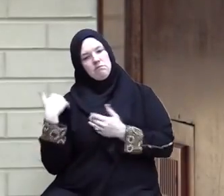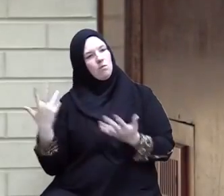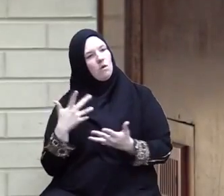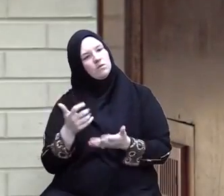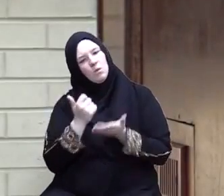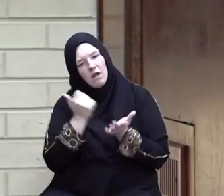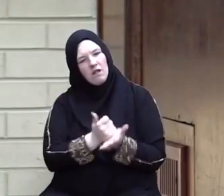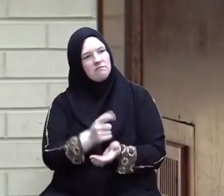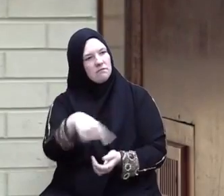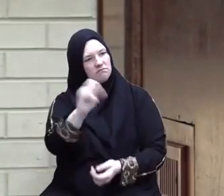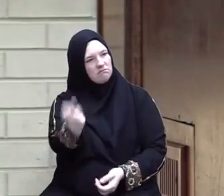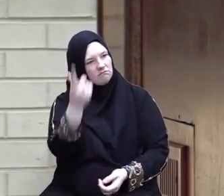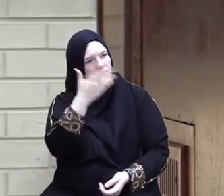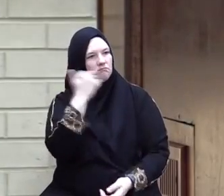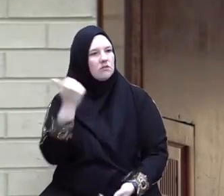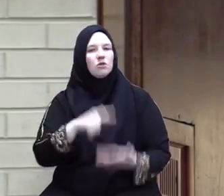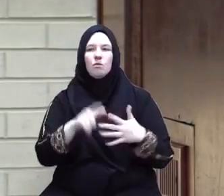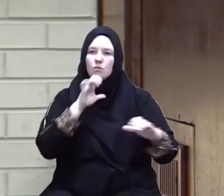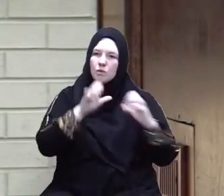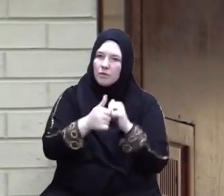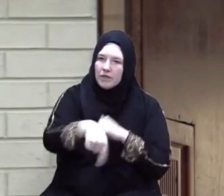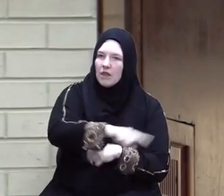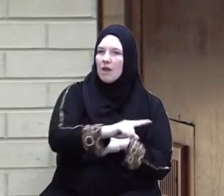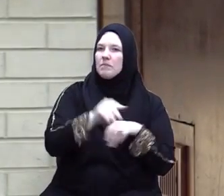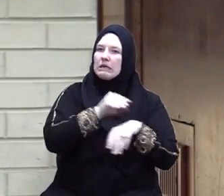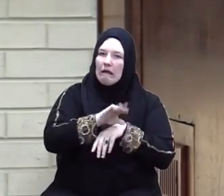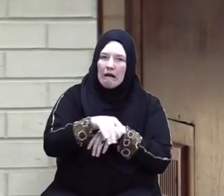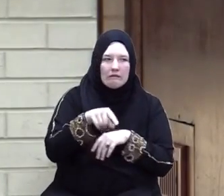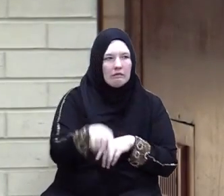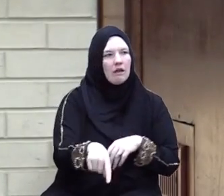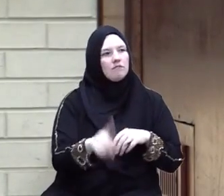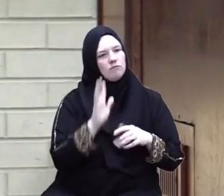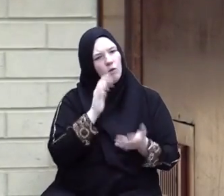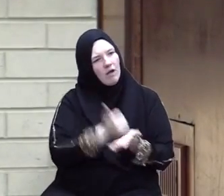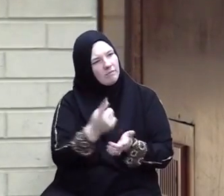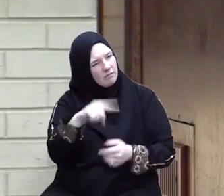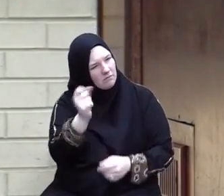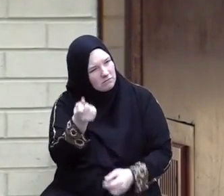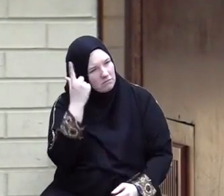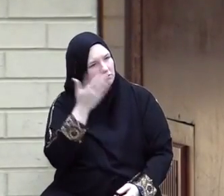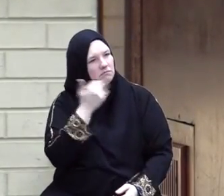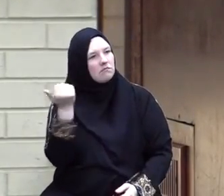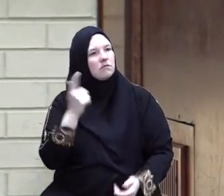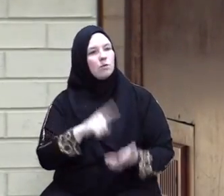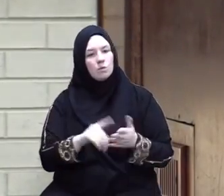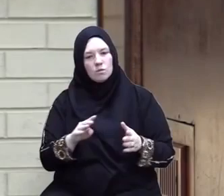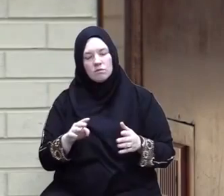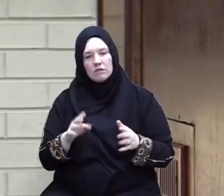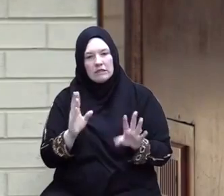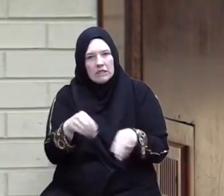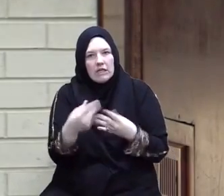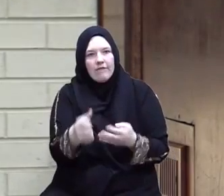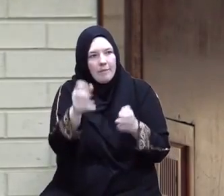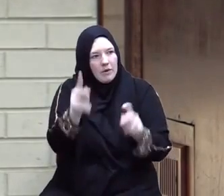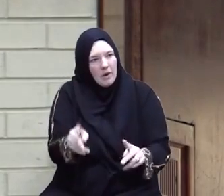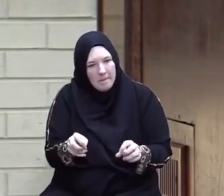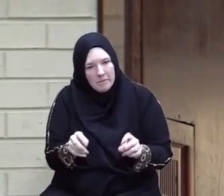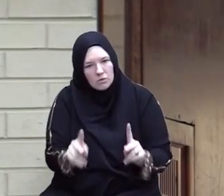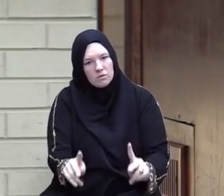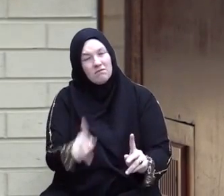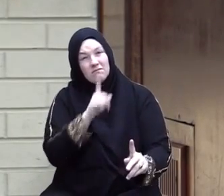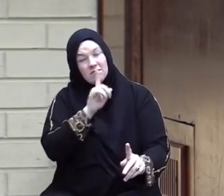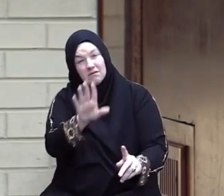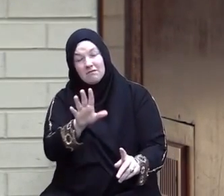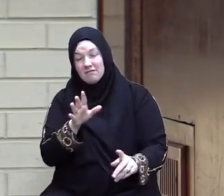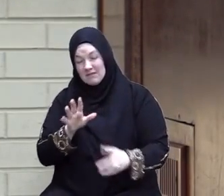guide them, to communicate with them, to help them understand, to give them an opportunity to discover the beauty of